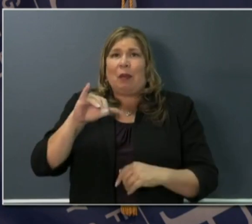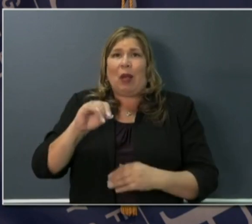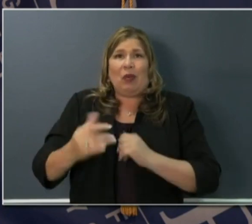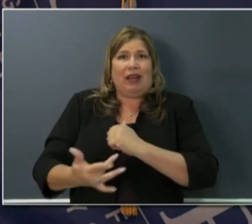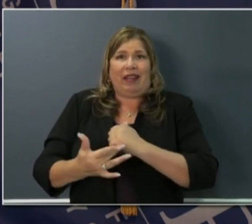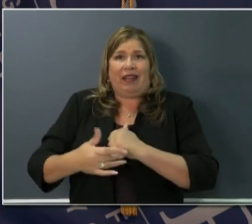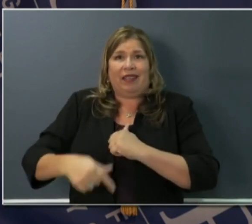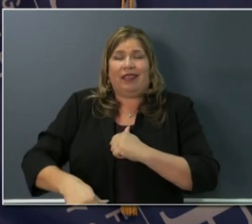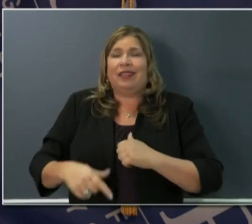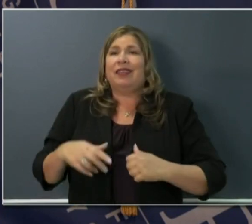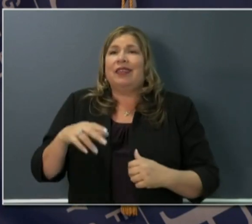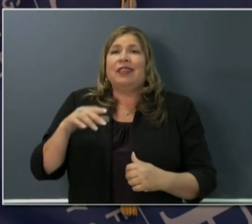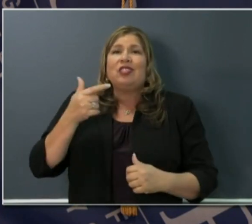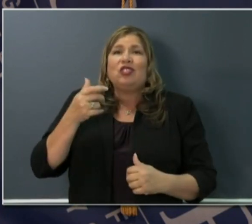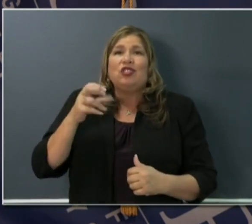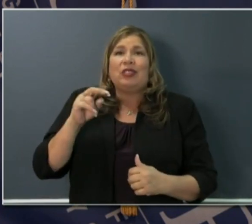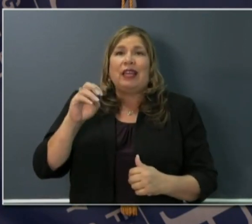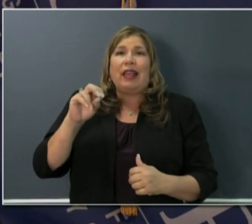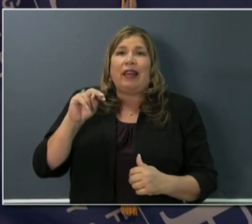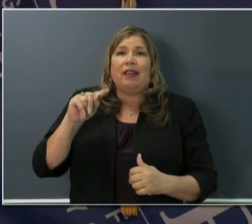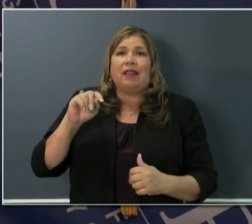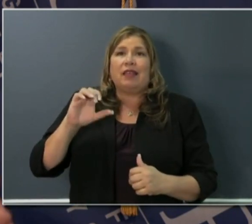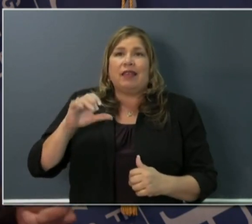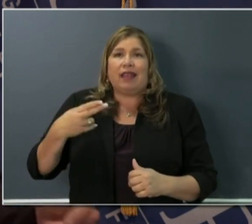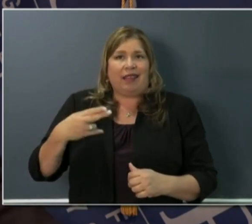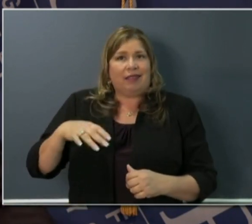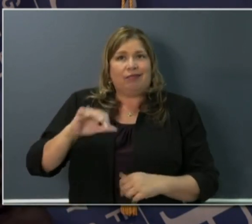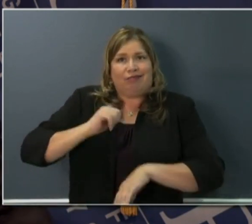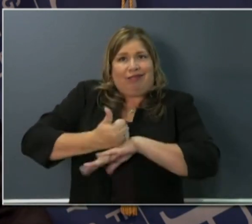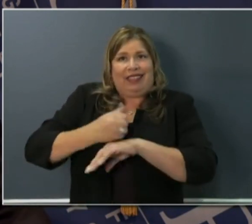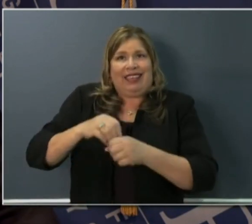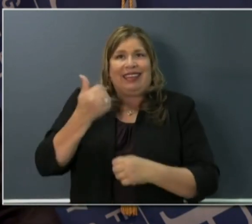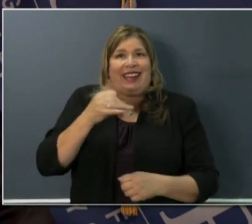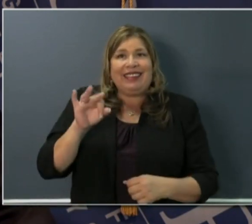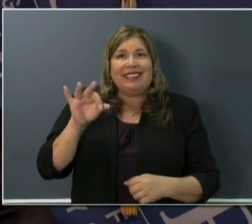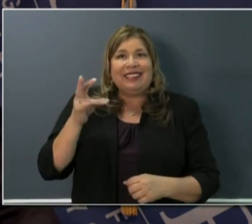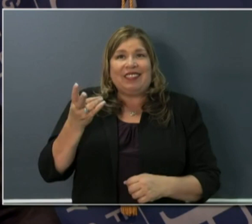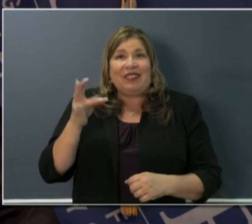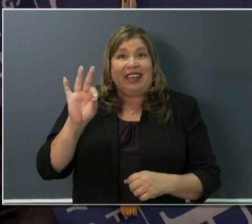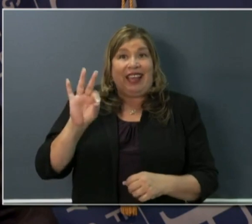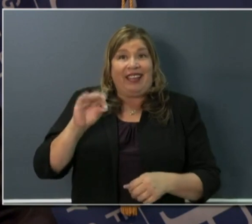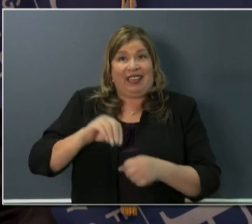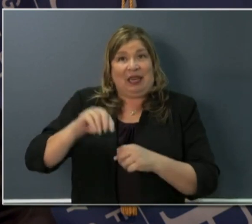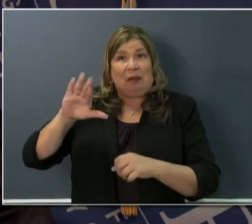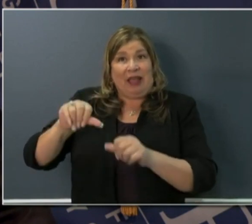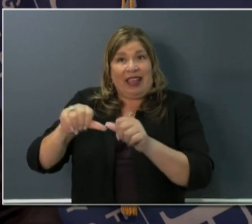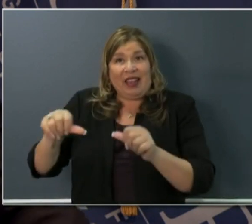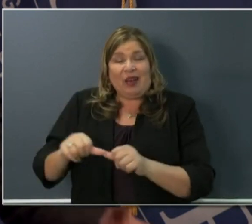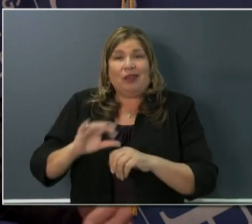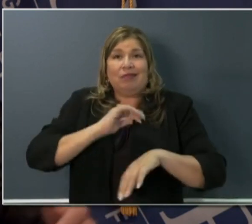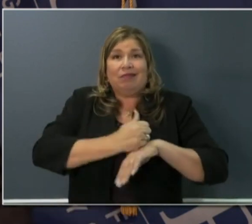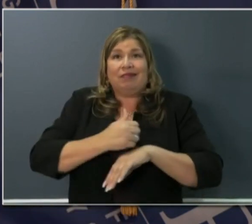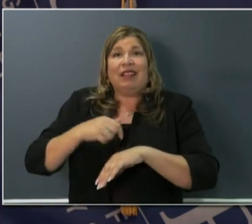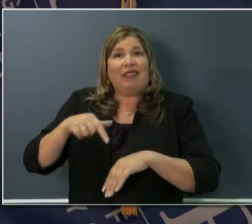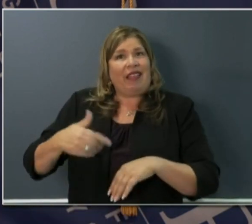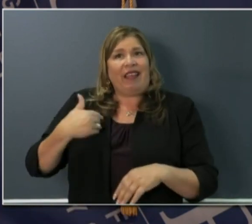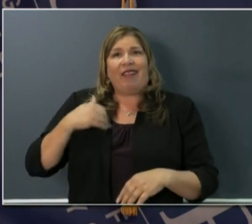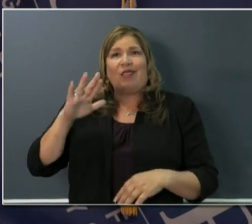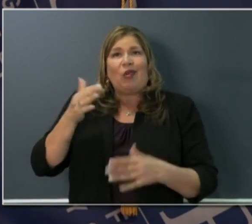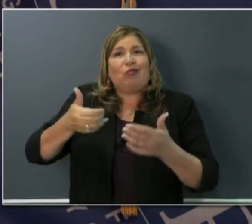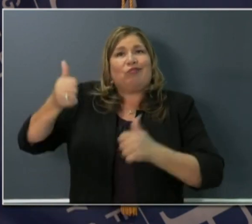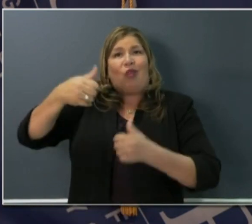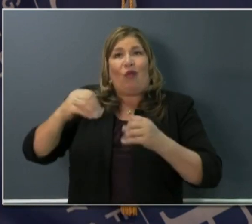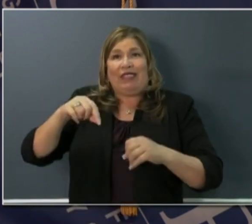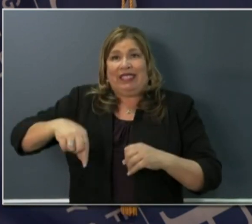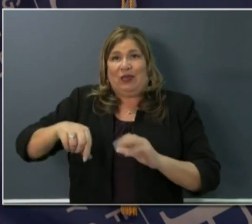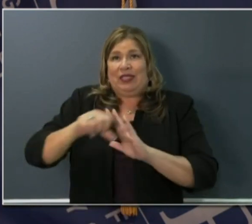and Genentech. Genentech founded in 1979 here in the Bay Area. They're headquartered here in the state,